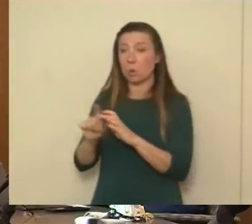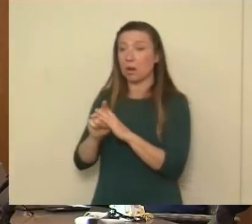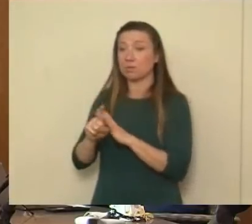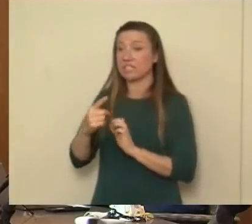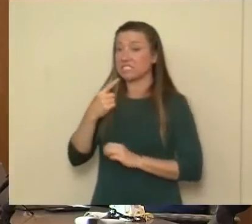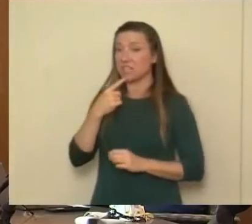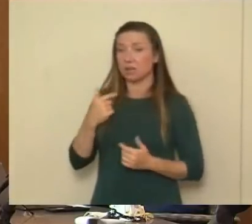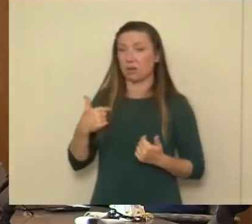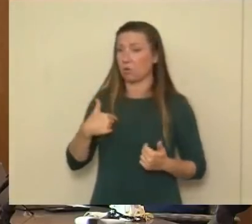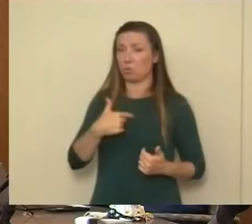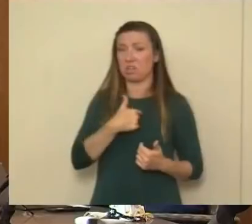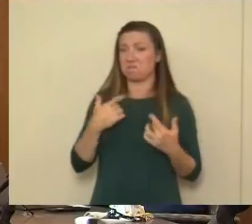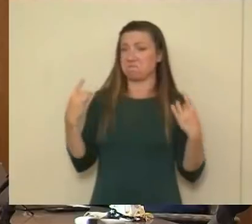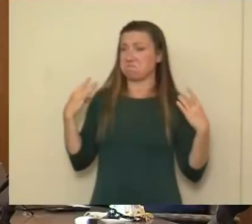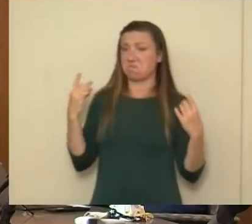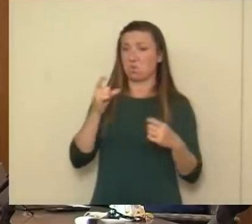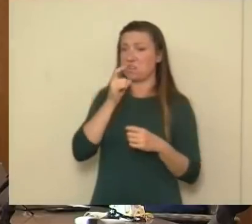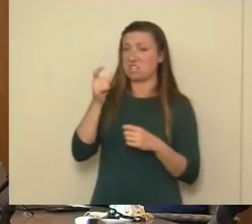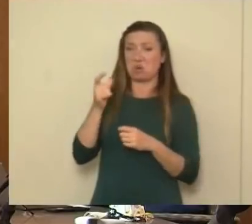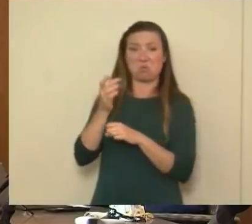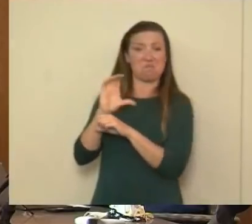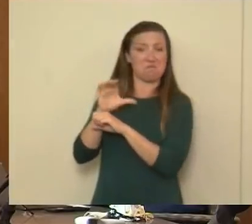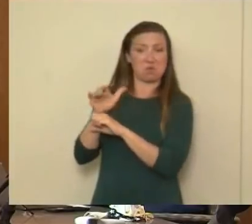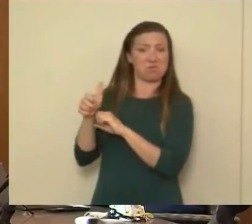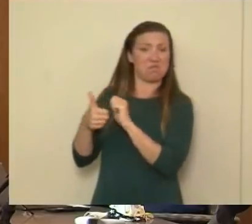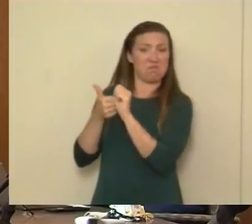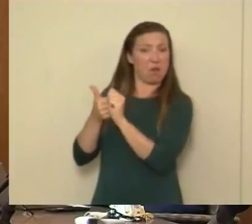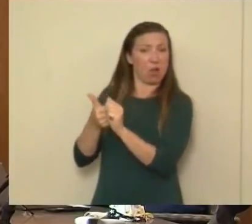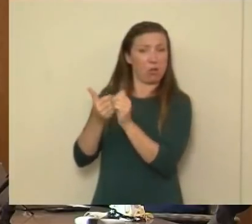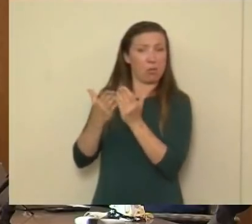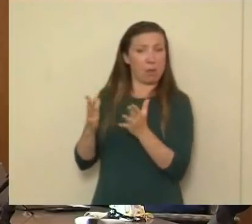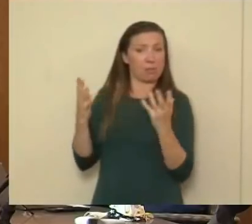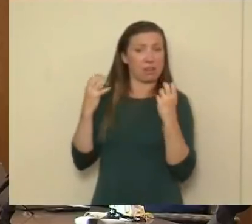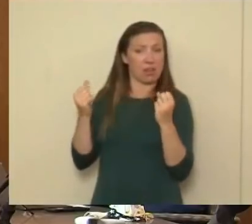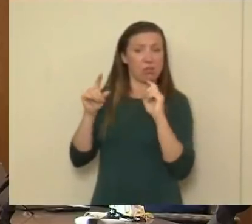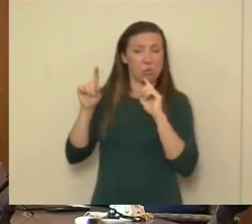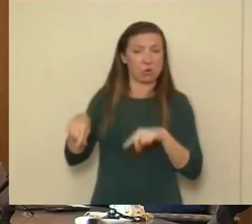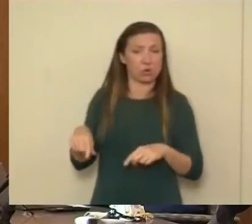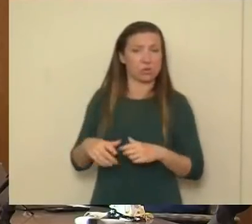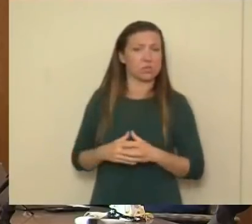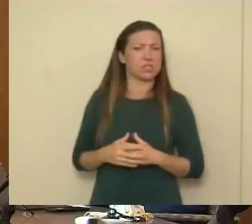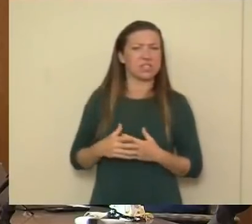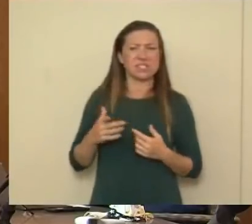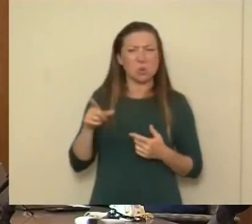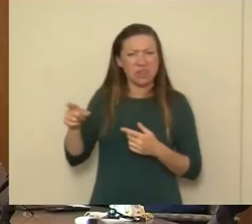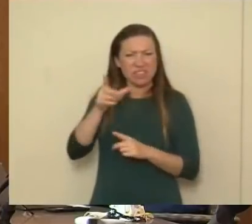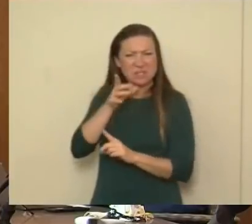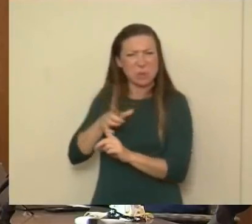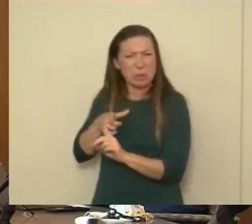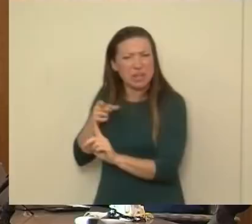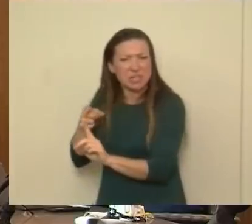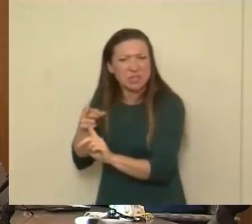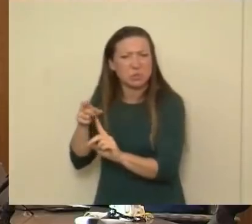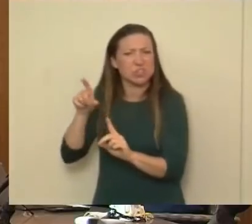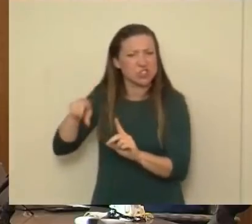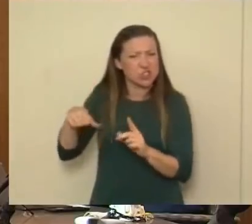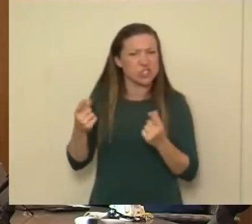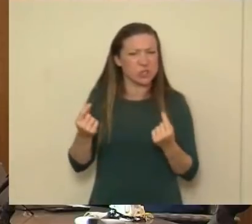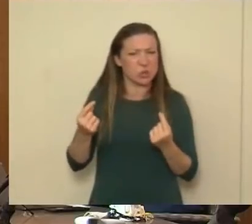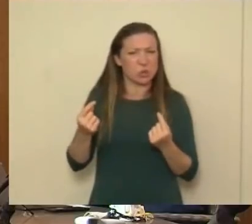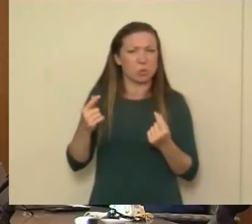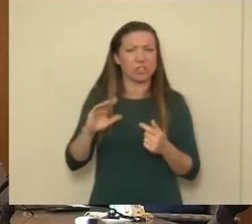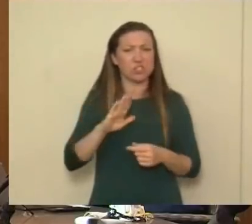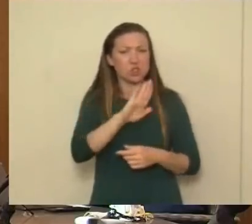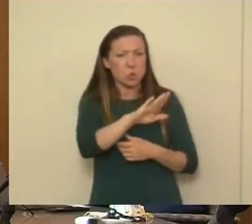health order. So what should Lynn do, or any of us, or what should your office do to make the outside